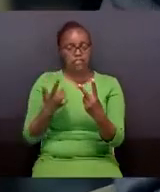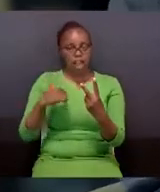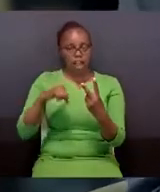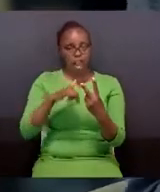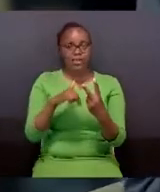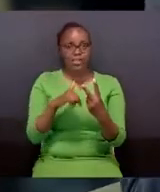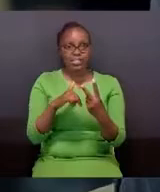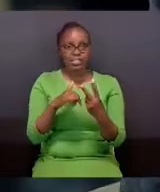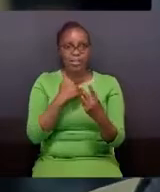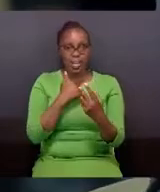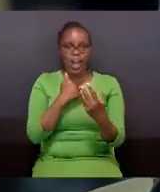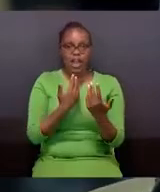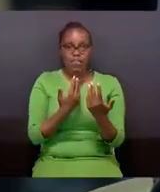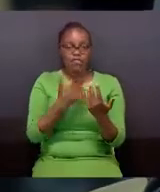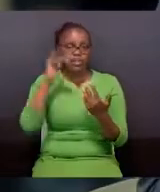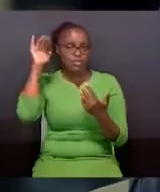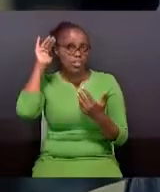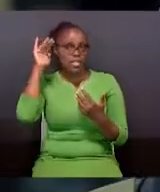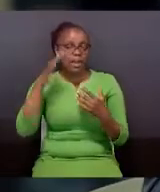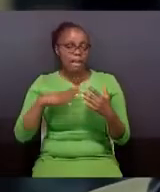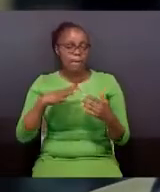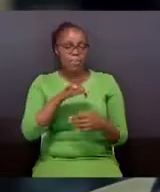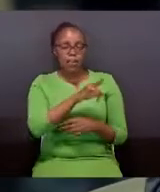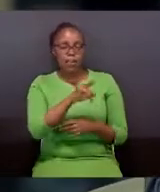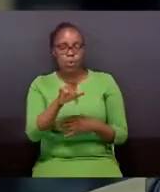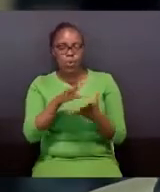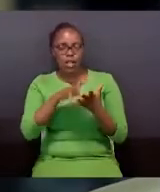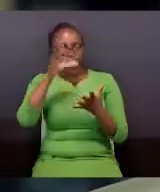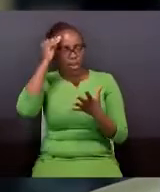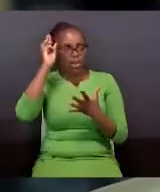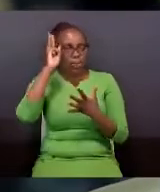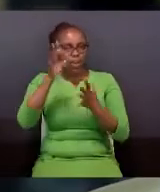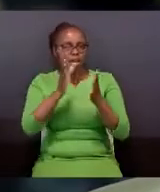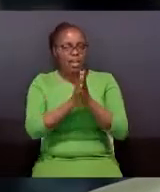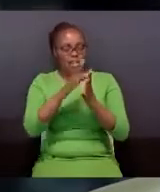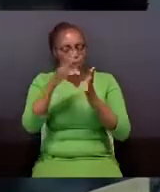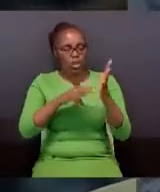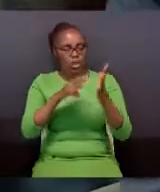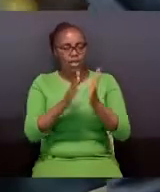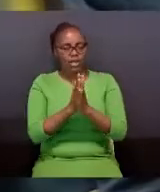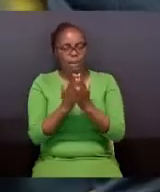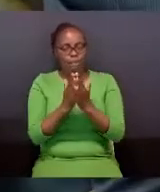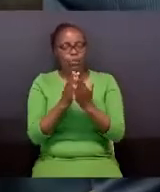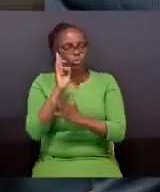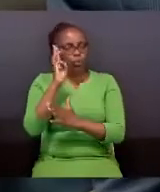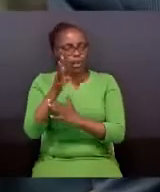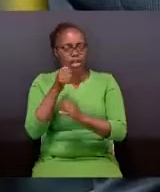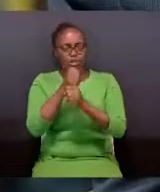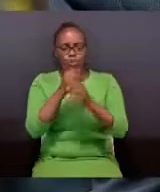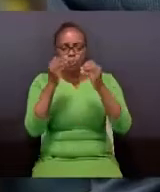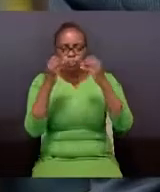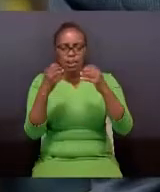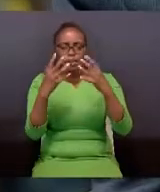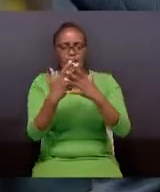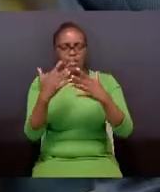We get to hear from people, we learn, we read books, we do all kinds of things.